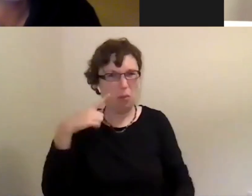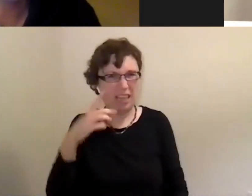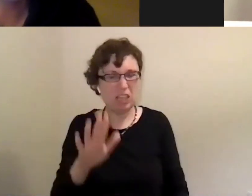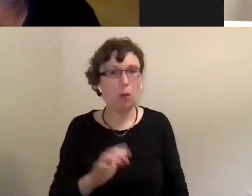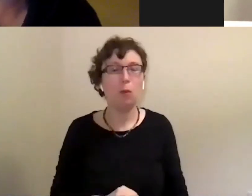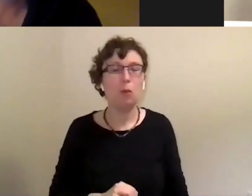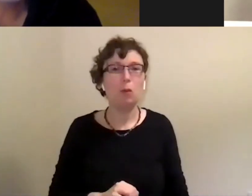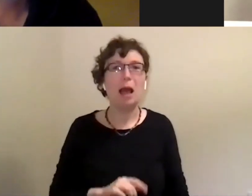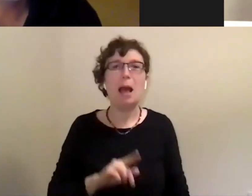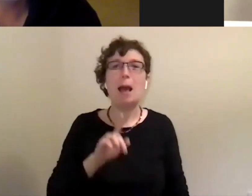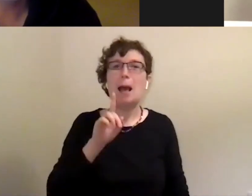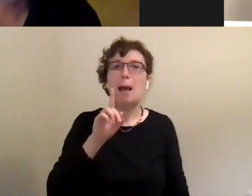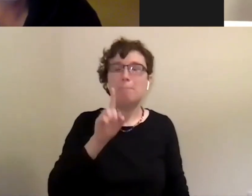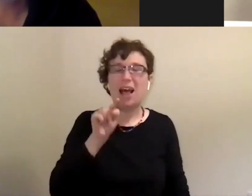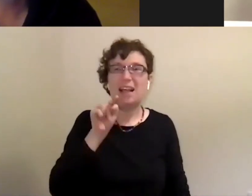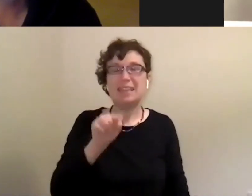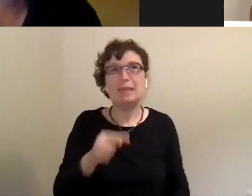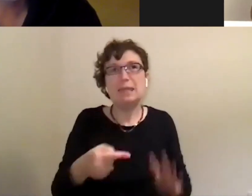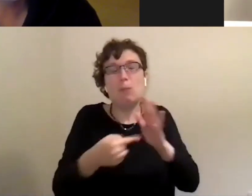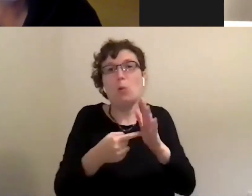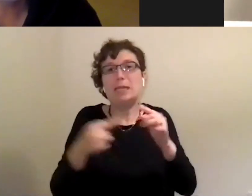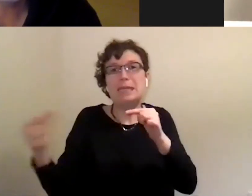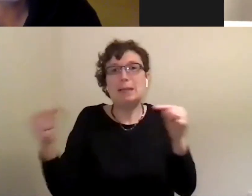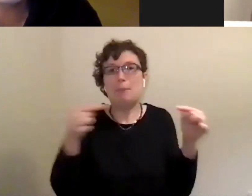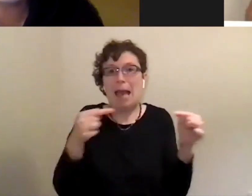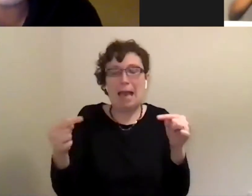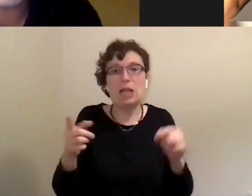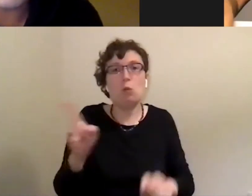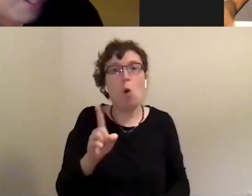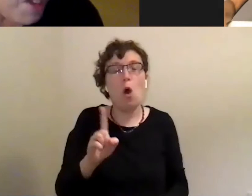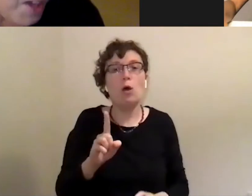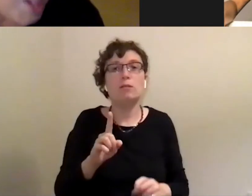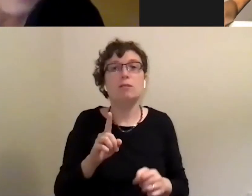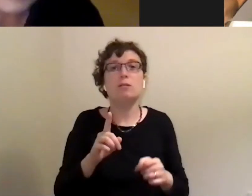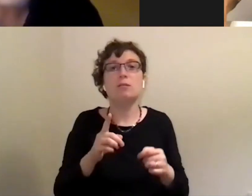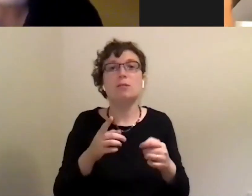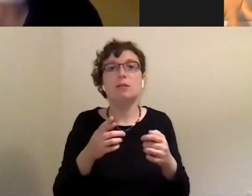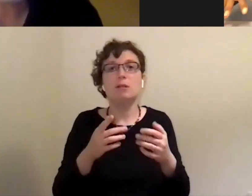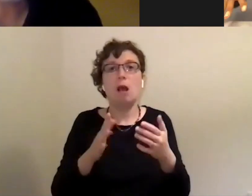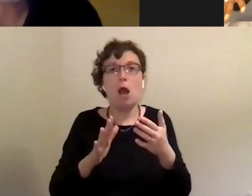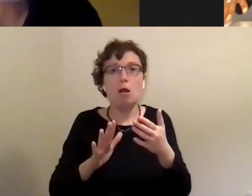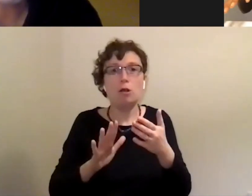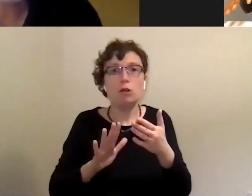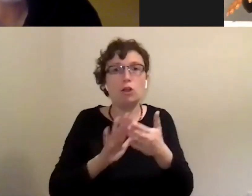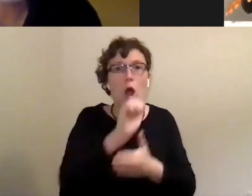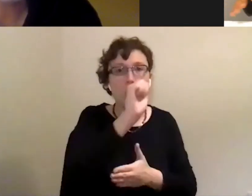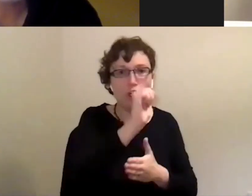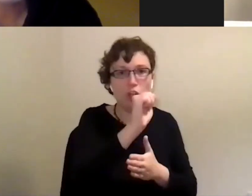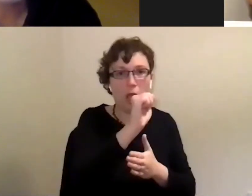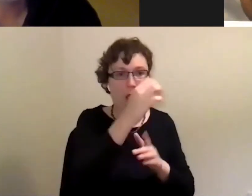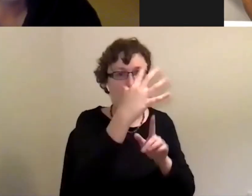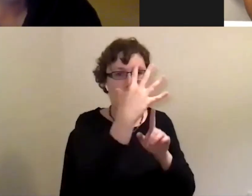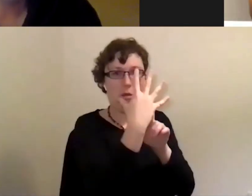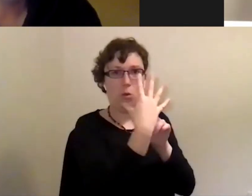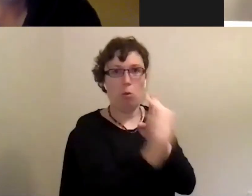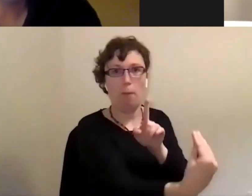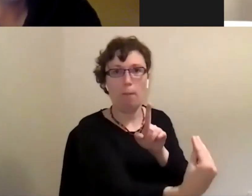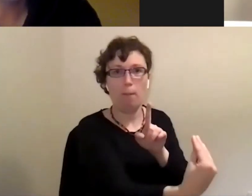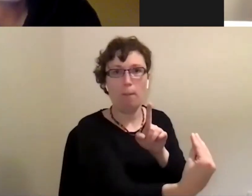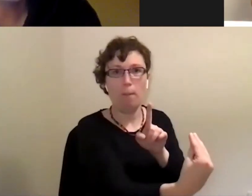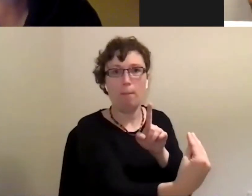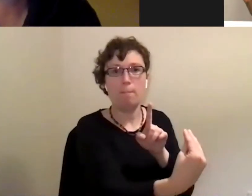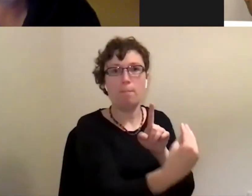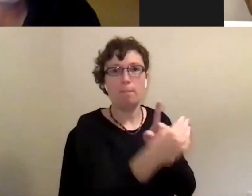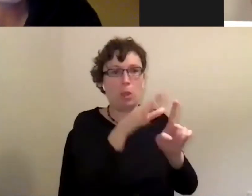that's all I can think of, because that's quite topical and that's where it normally is, where some, for example, braids